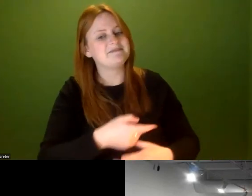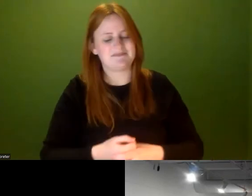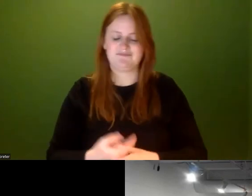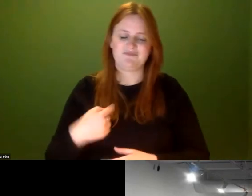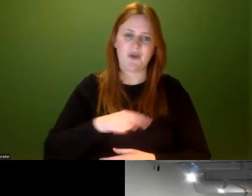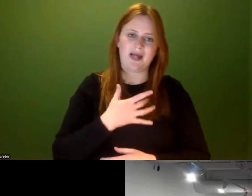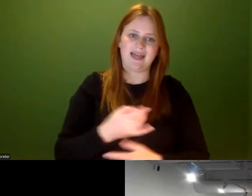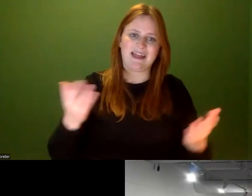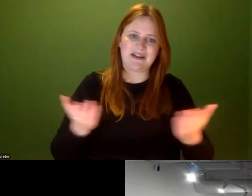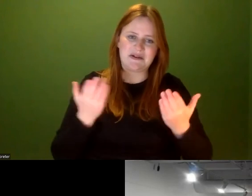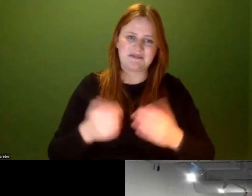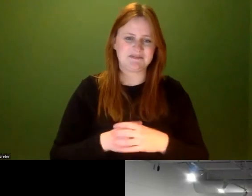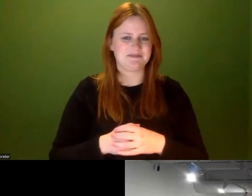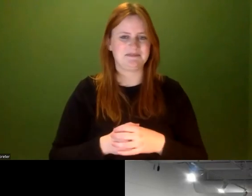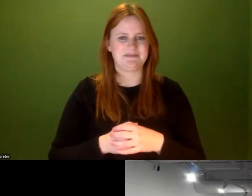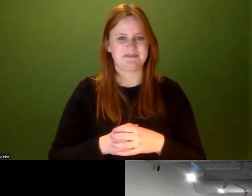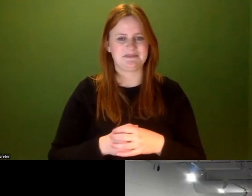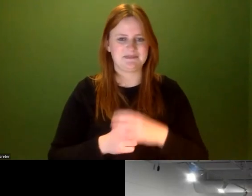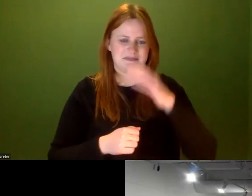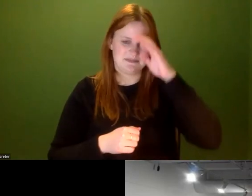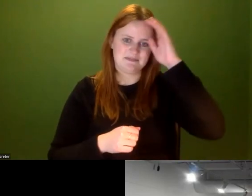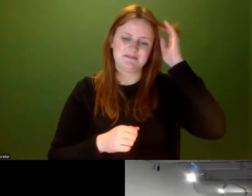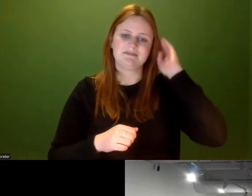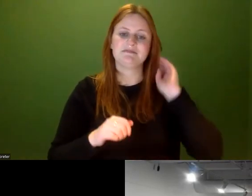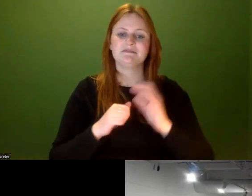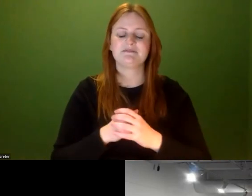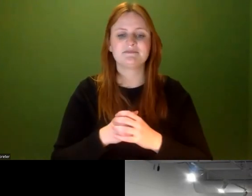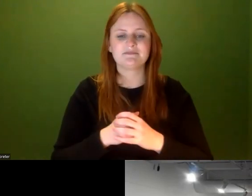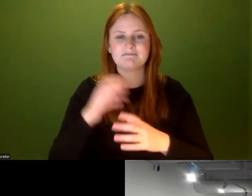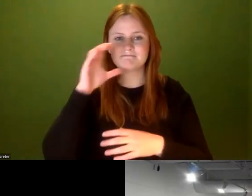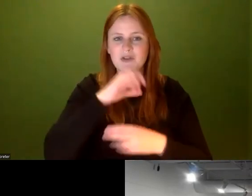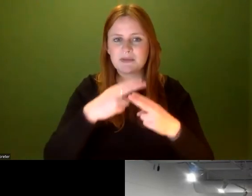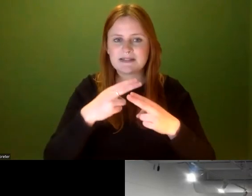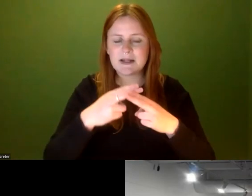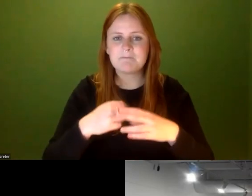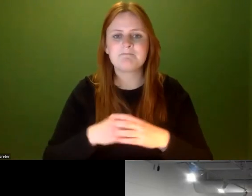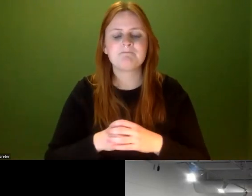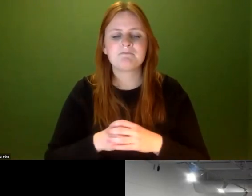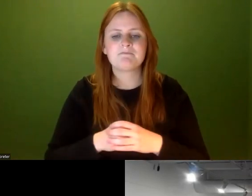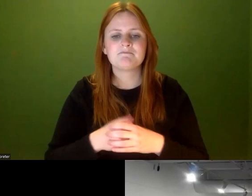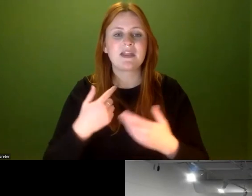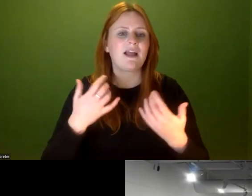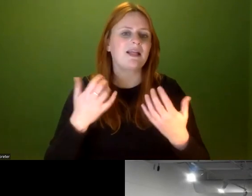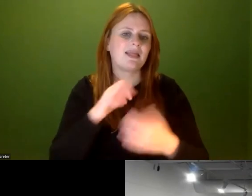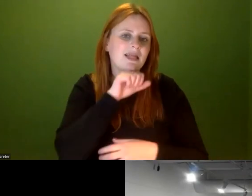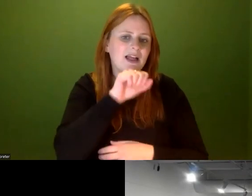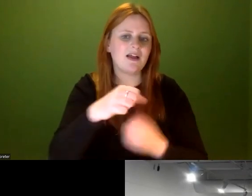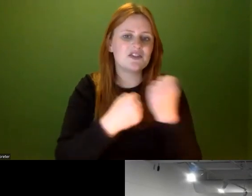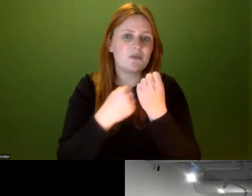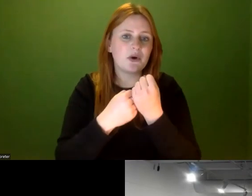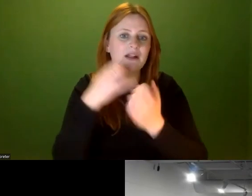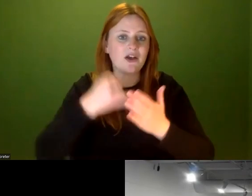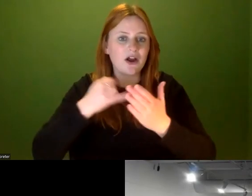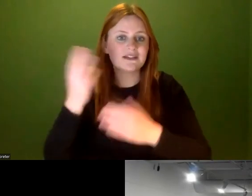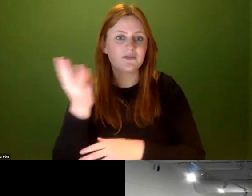here. Connie Chappelle, stalwart supporter of the arts in Winnipeg and a fellow artist,